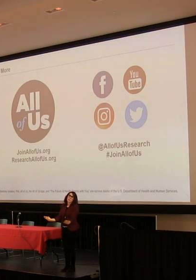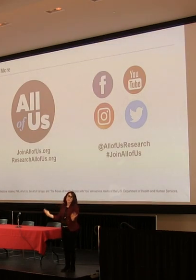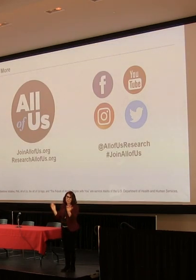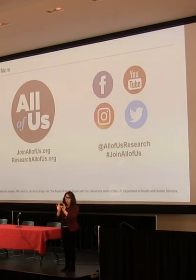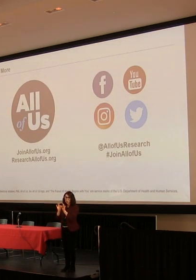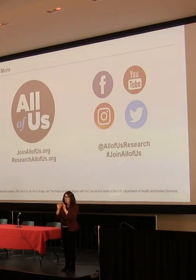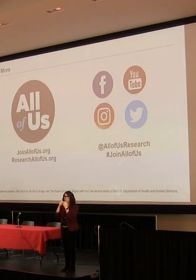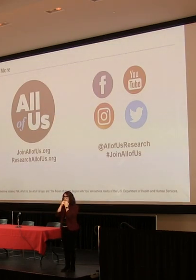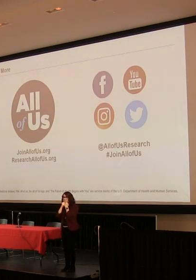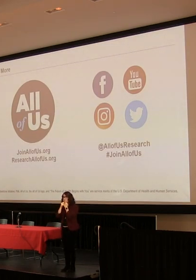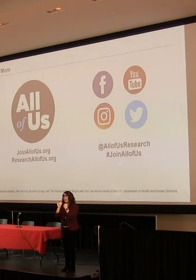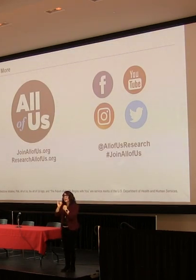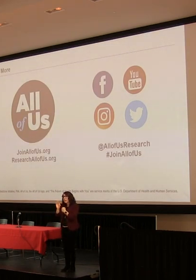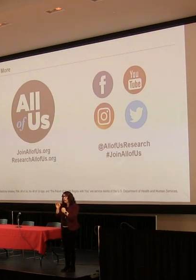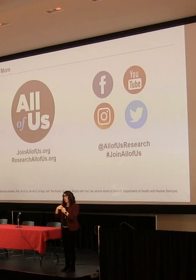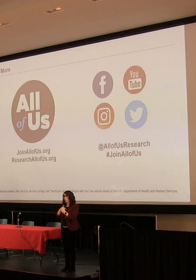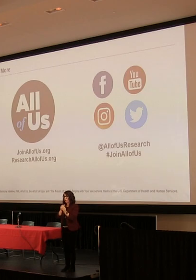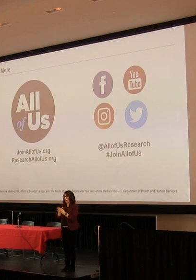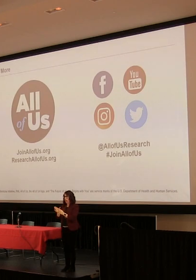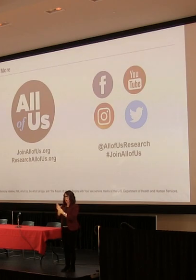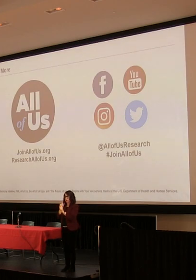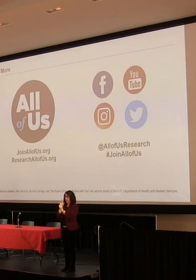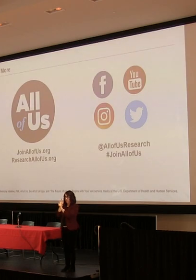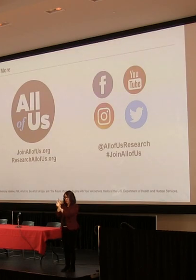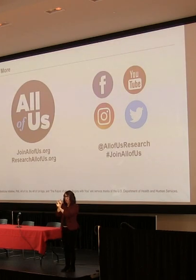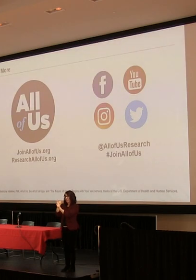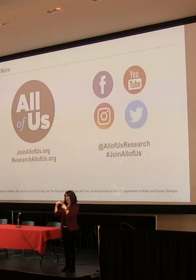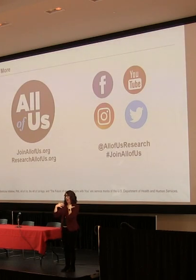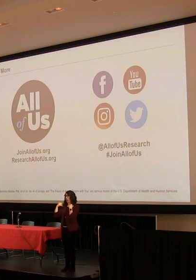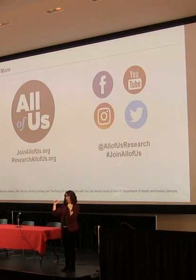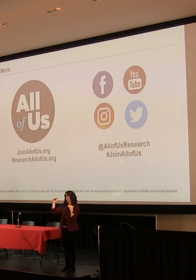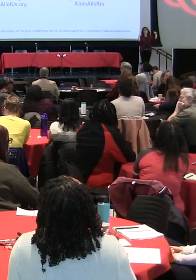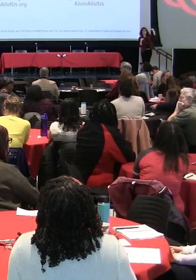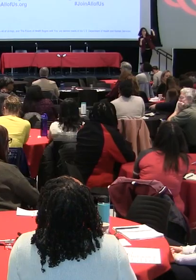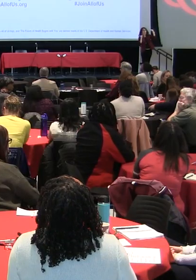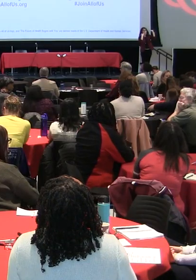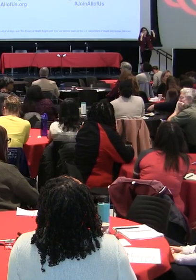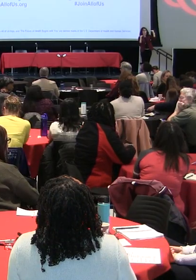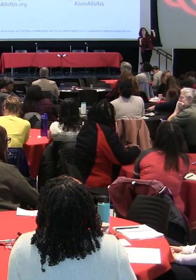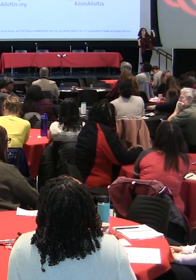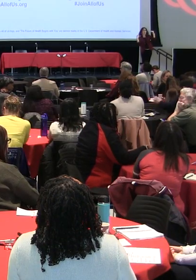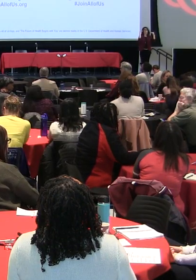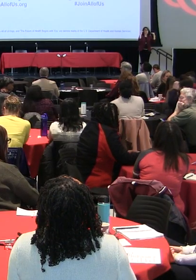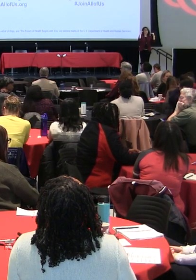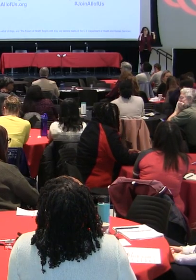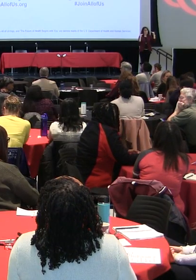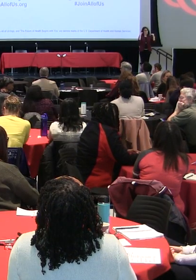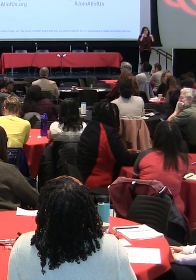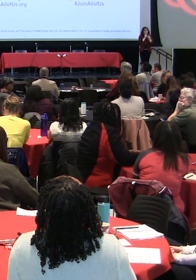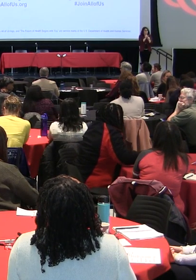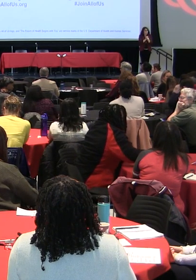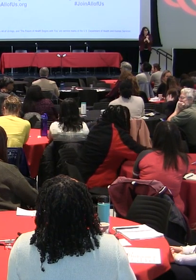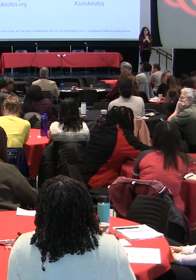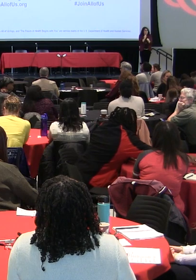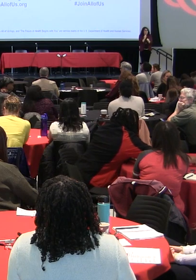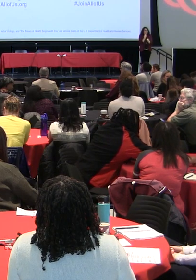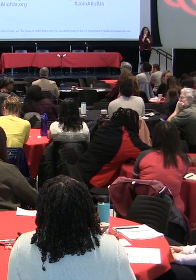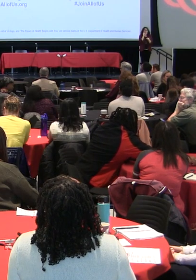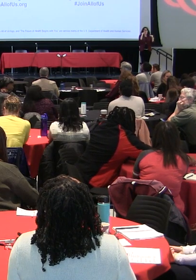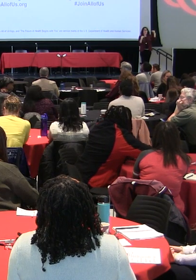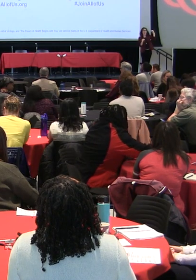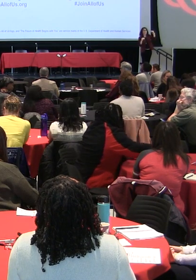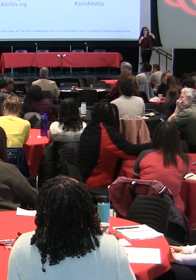indeed we are going to be able to close the healthcare disparities gap that has been existing for way too